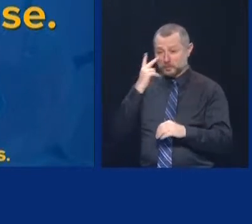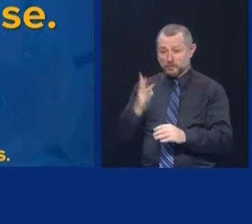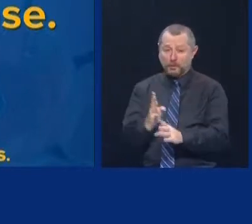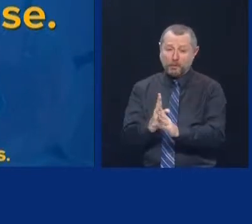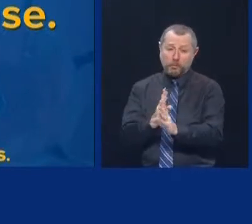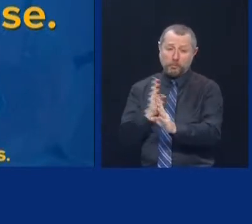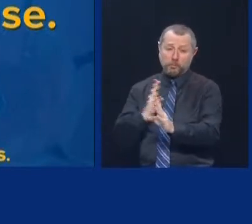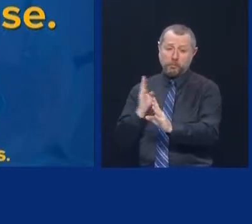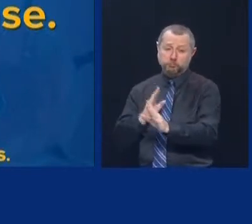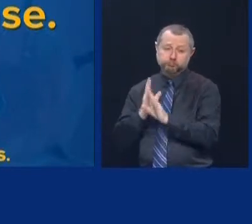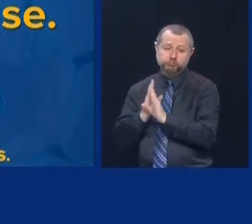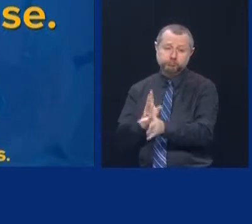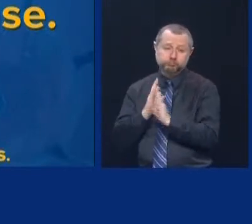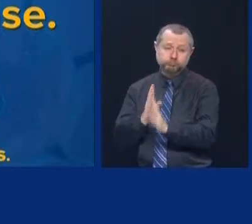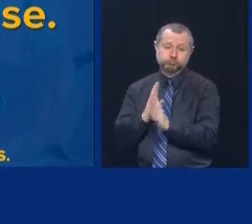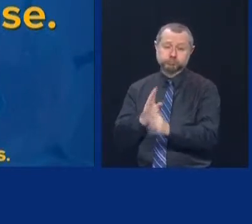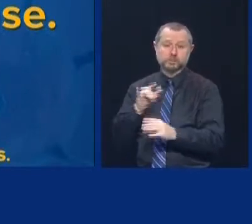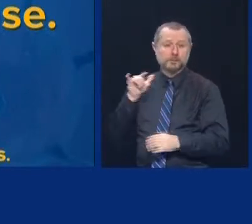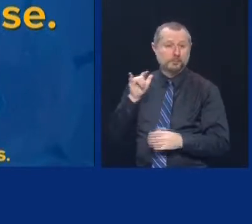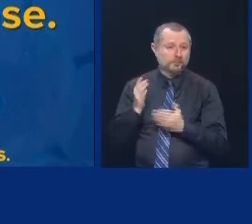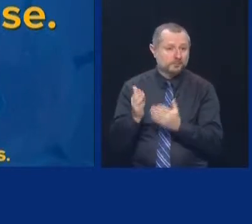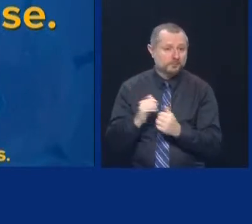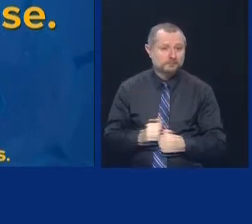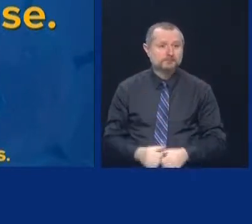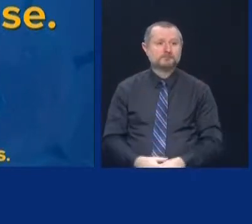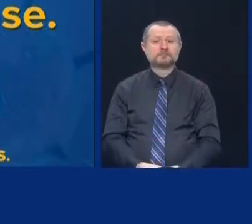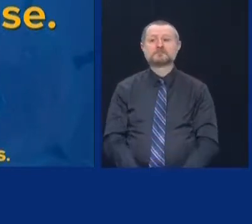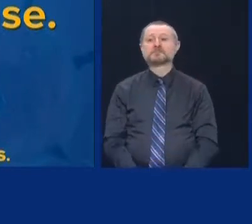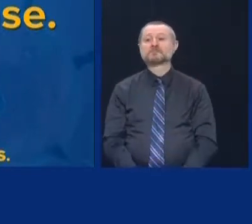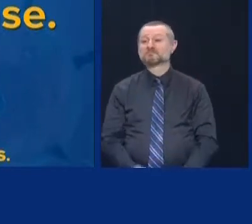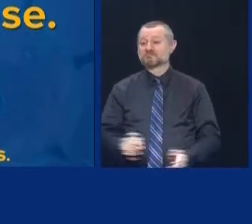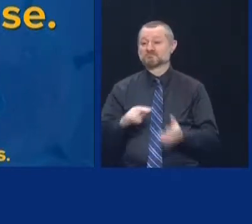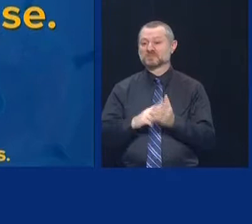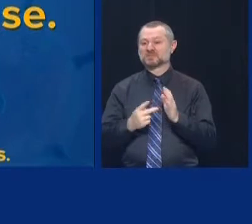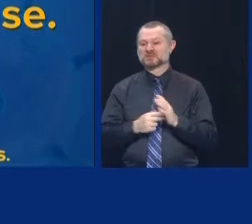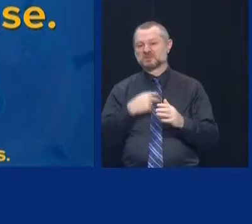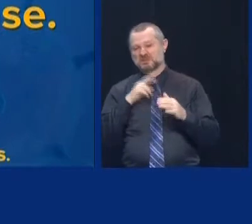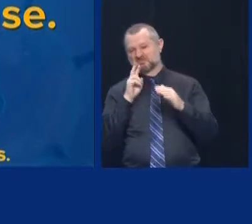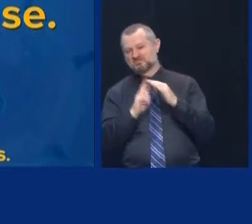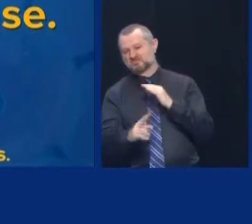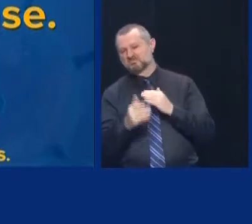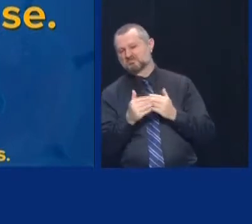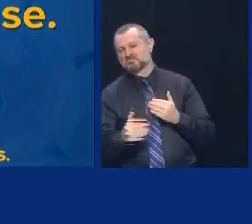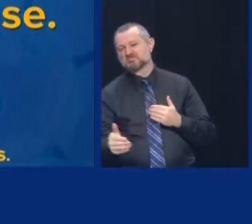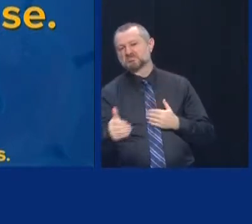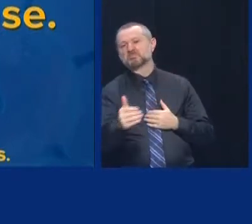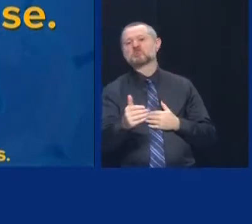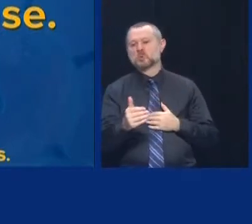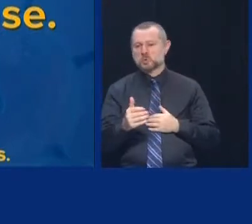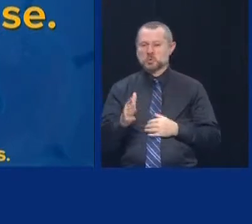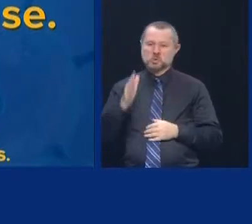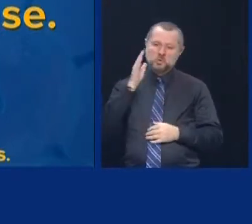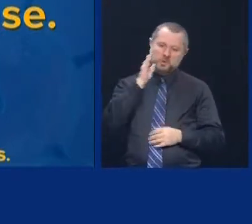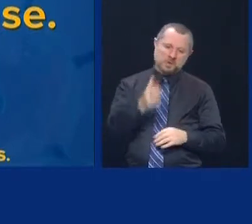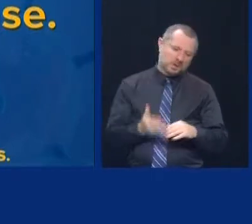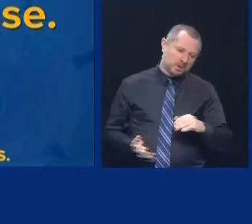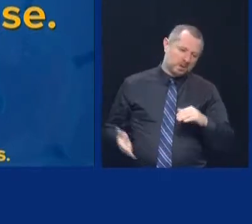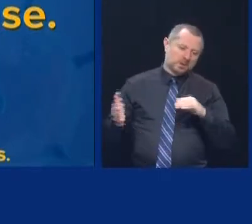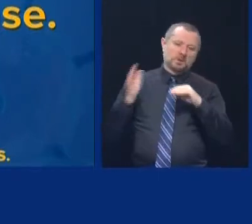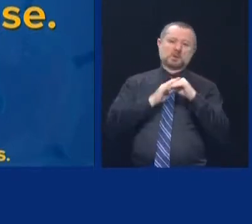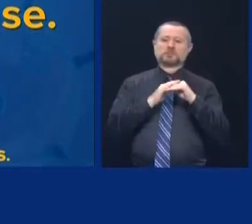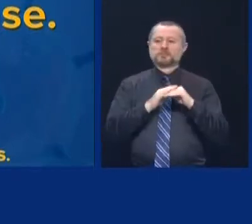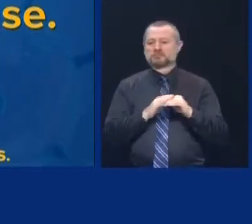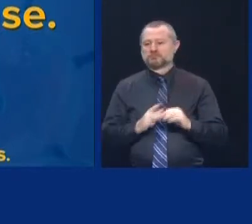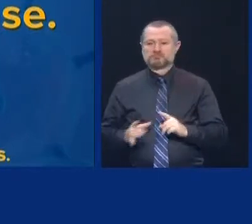up. And we're going to see an increase post-Thanksgiving. We expect